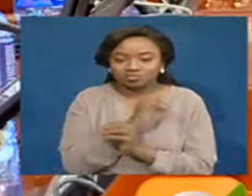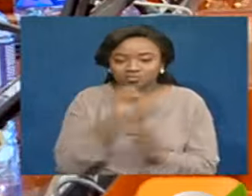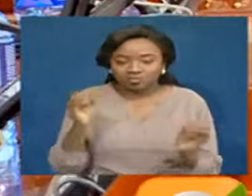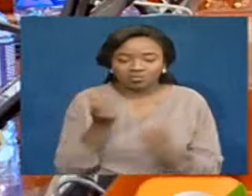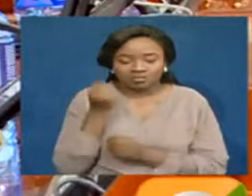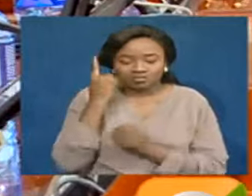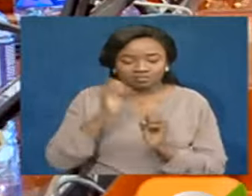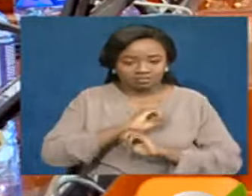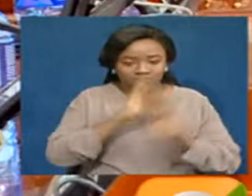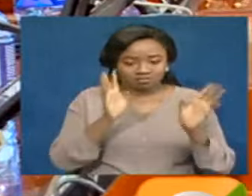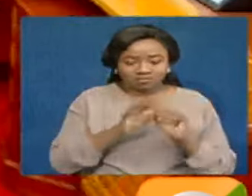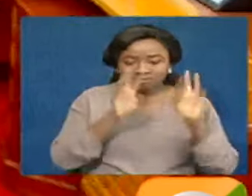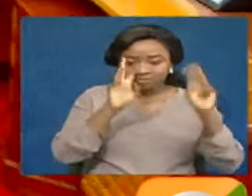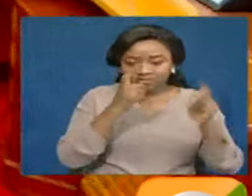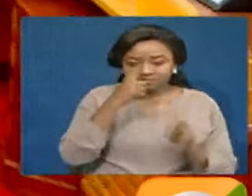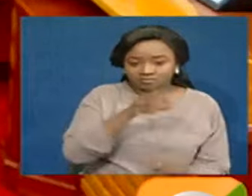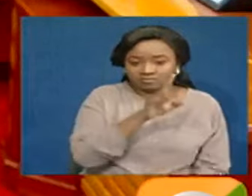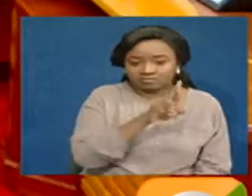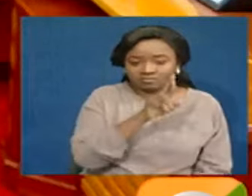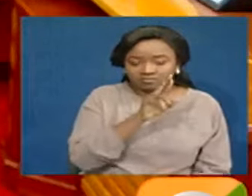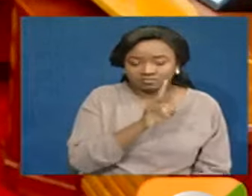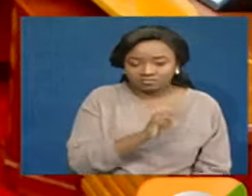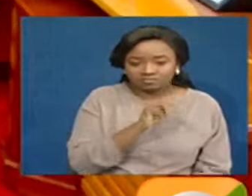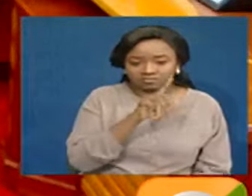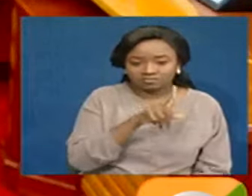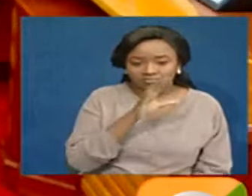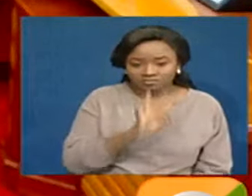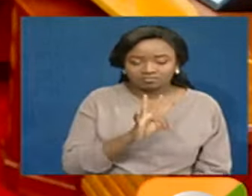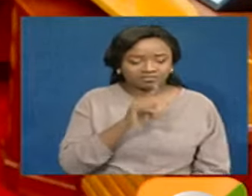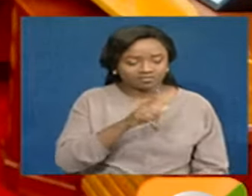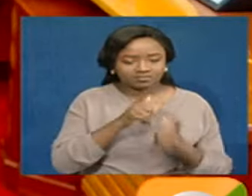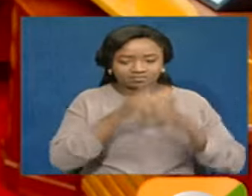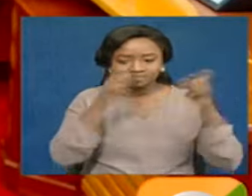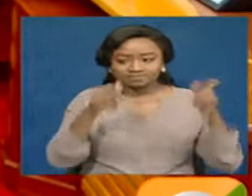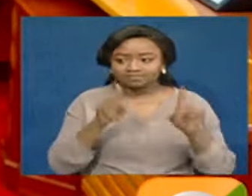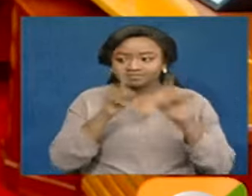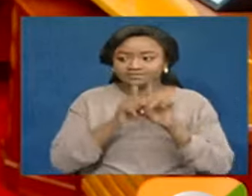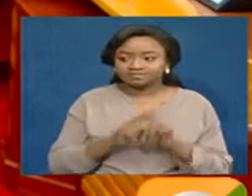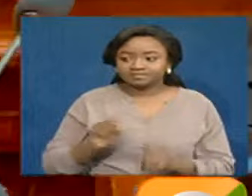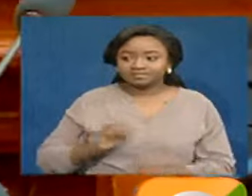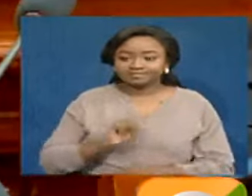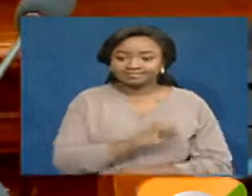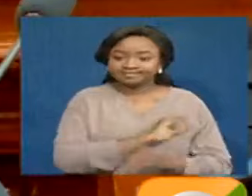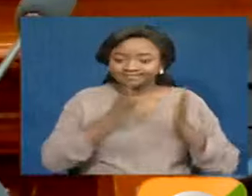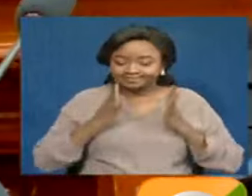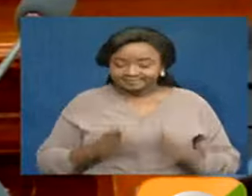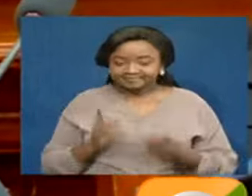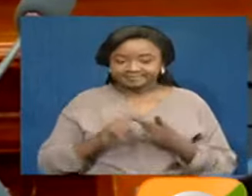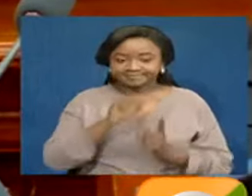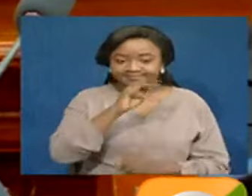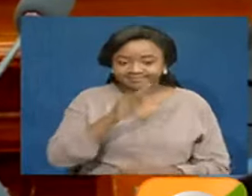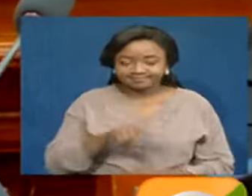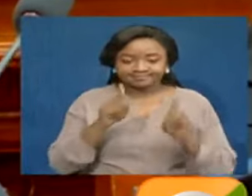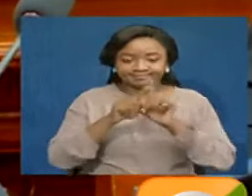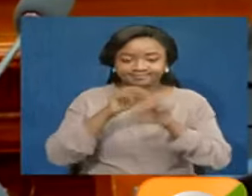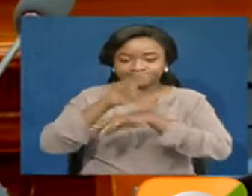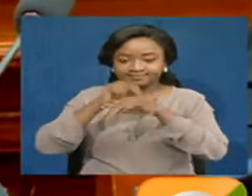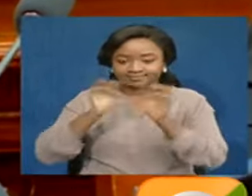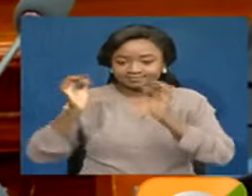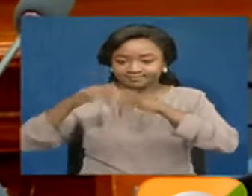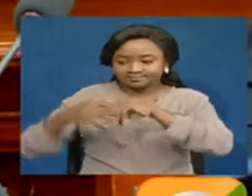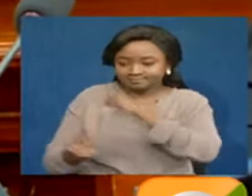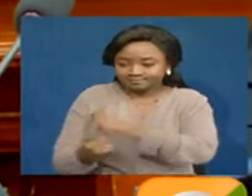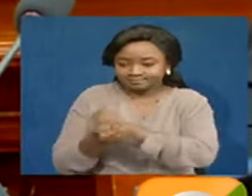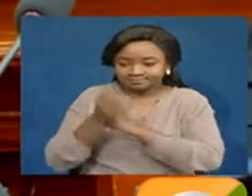touchy to the members of the National Assembly. Wabunge na maseneta wakirushiana cheche za maneno, huku bunge la kitaifa likishikilia kuwa